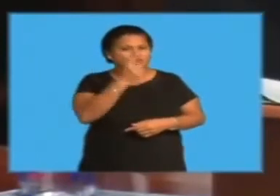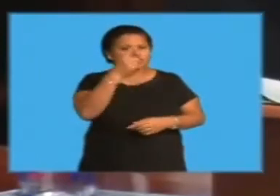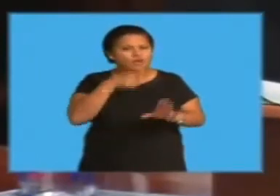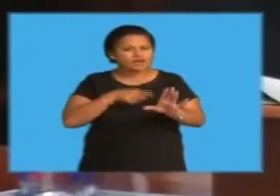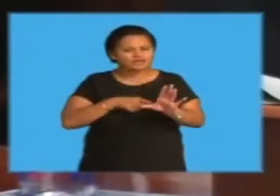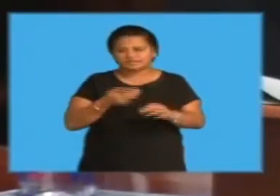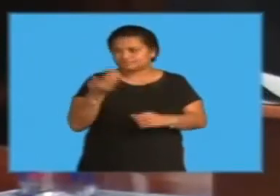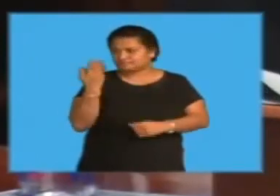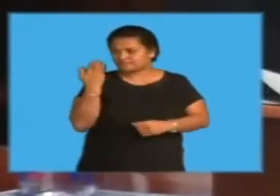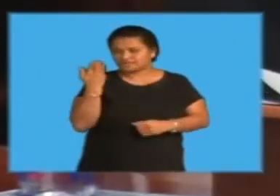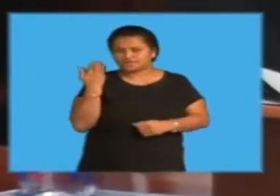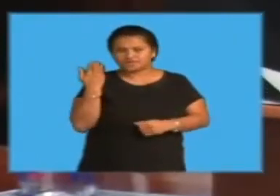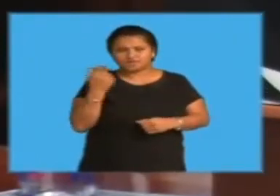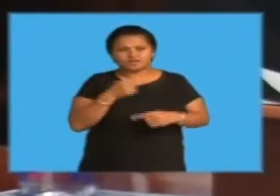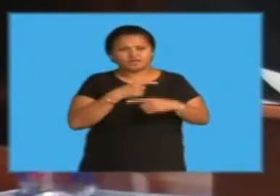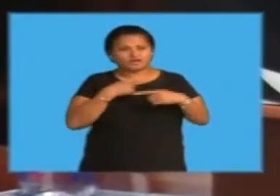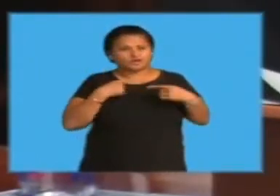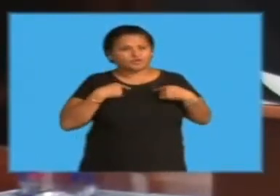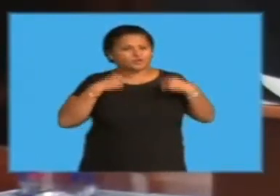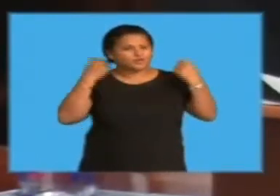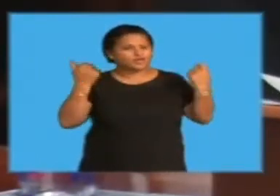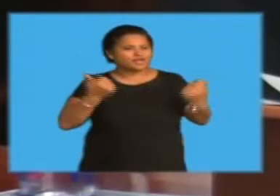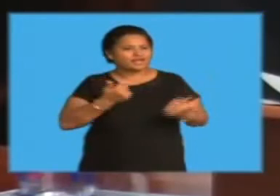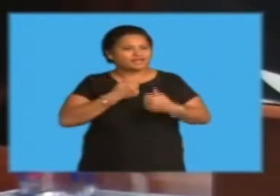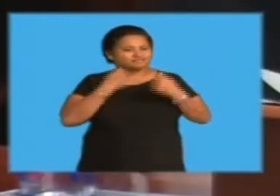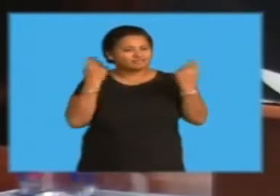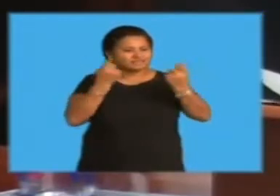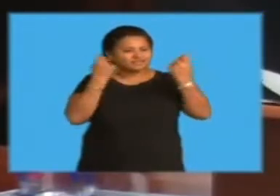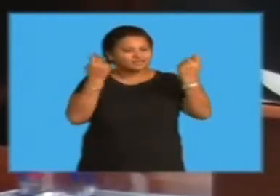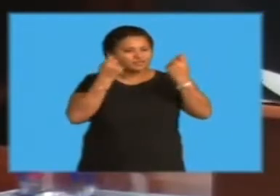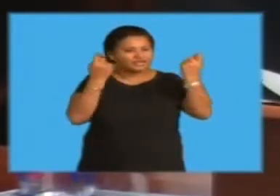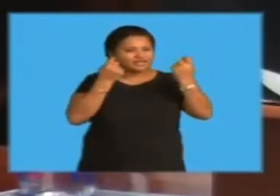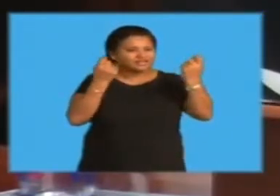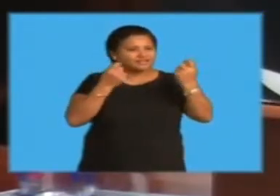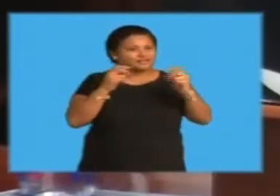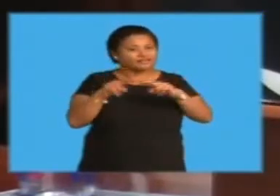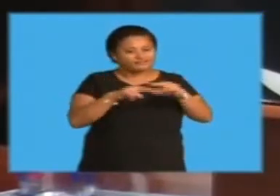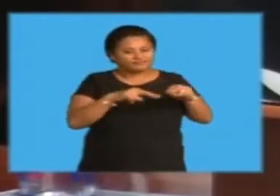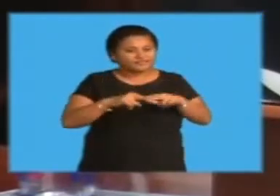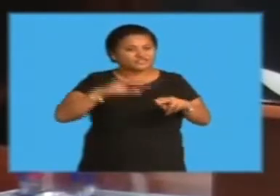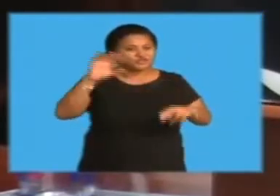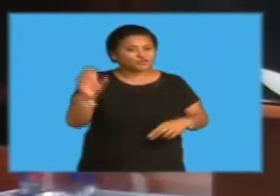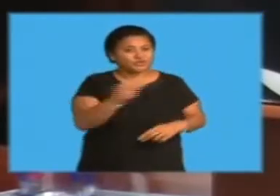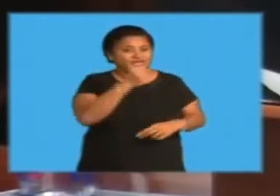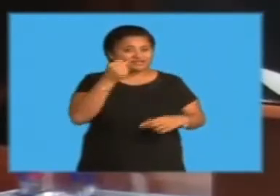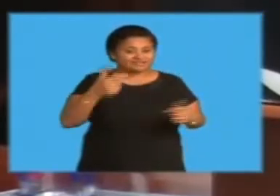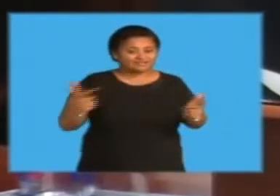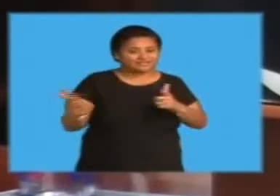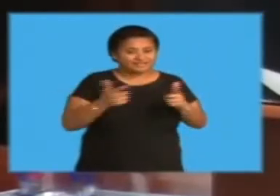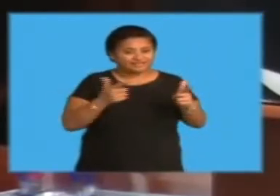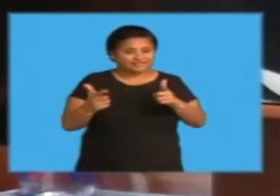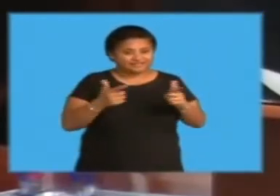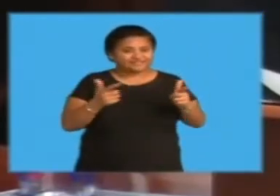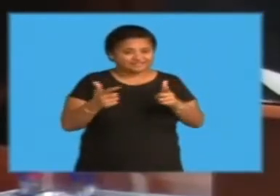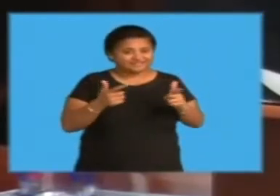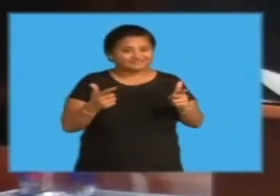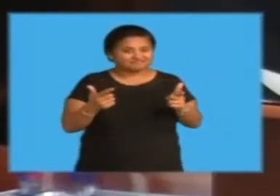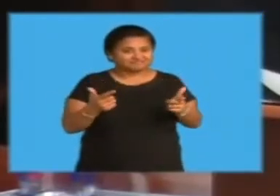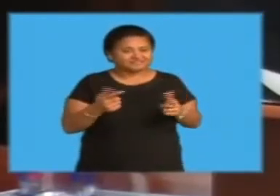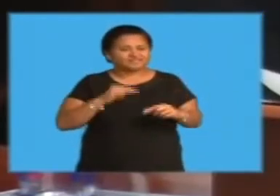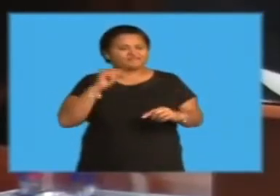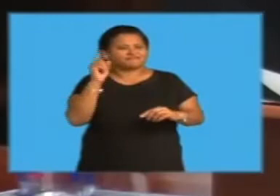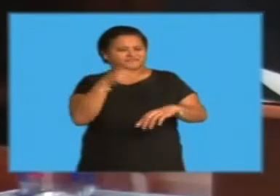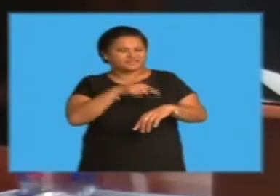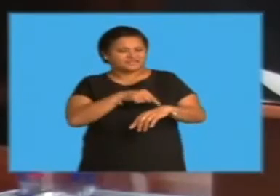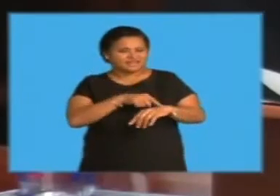we were still basking in the Olympic glory of our victorious men's Fiji Sevens team. It was a moment of unity like I have never seen before in